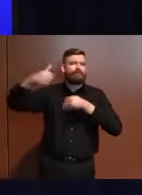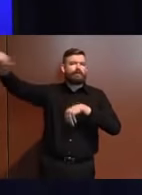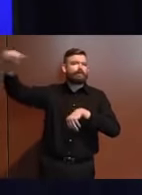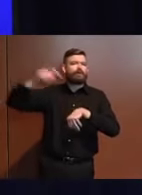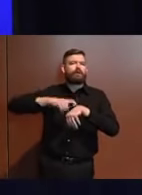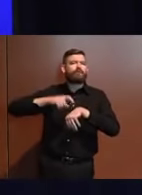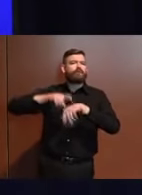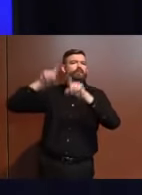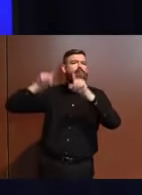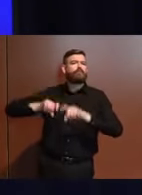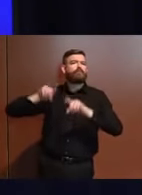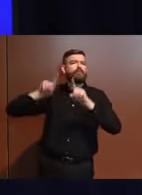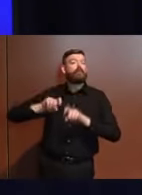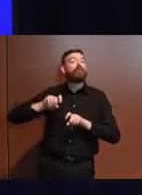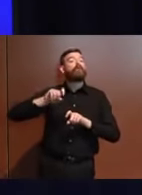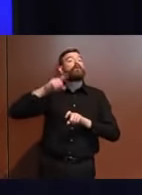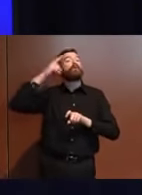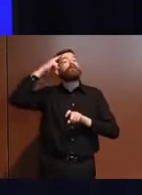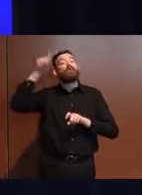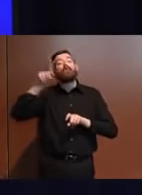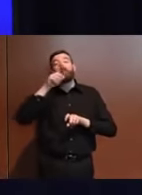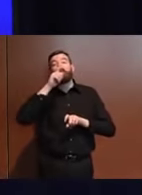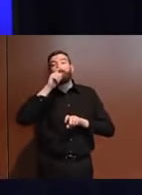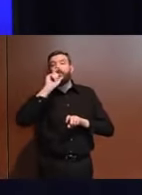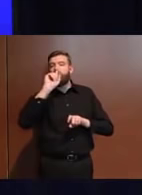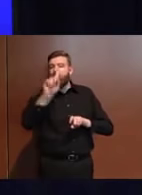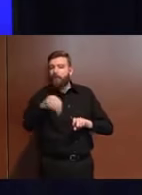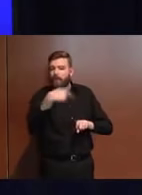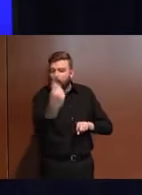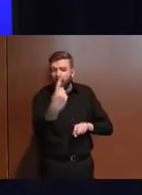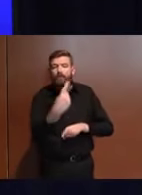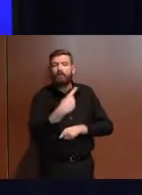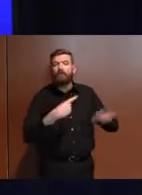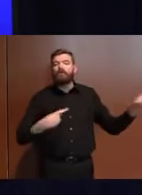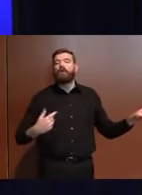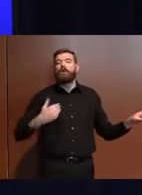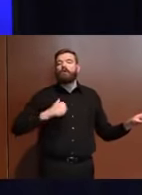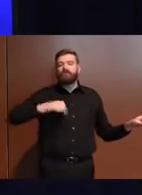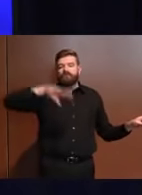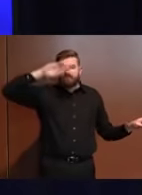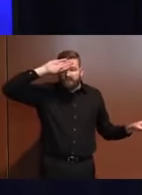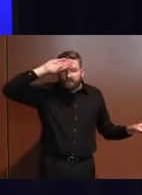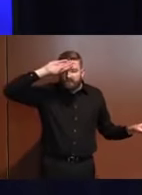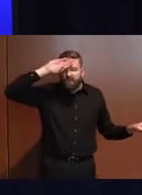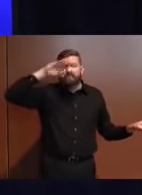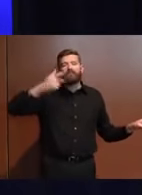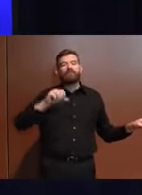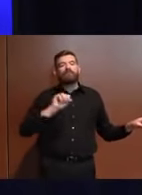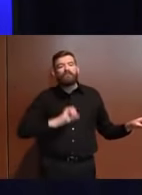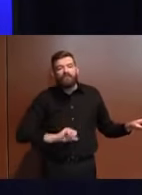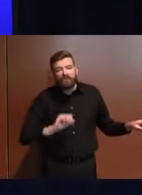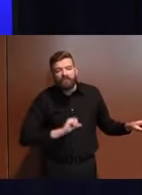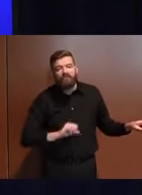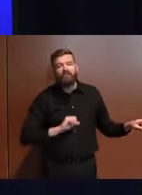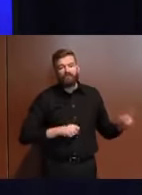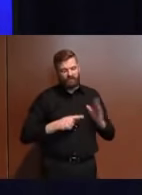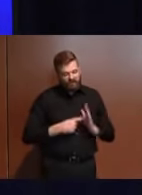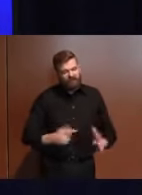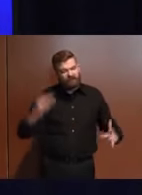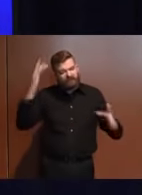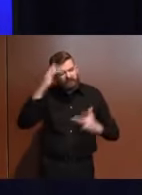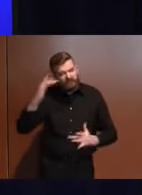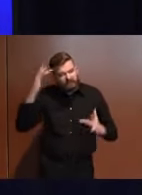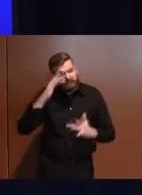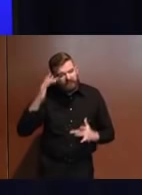officers in a conference call today and stressed that again to them. The union leadership is aware of that. Symptomatic healthcare workers and